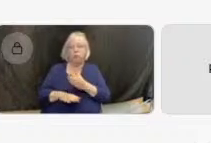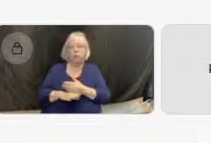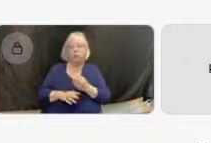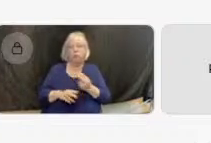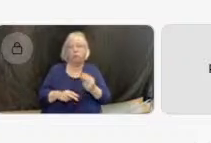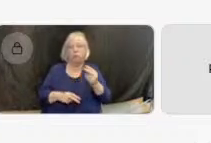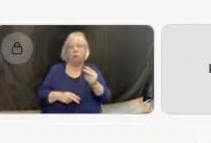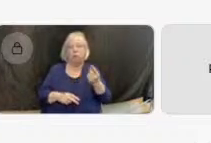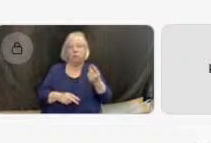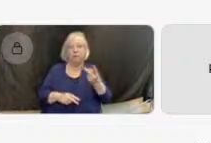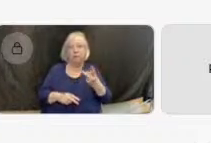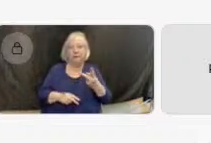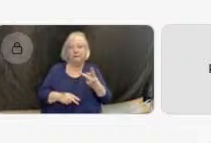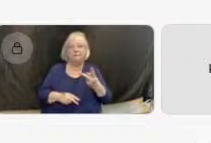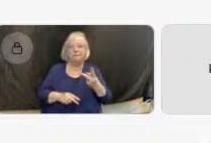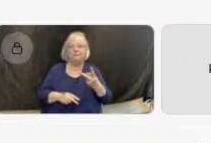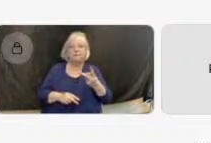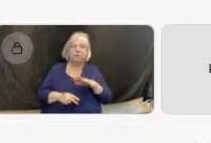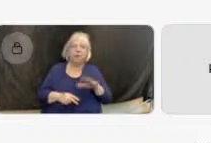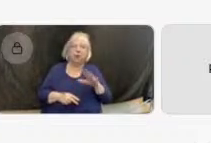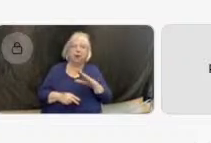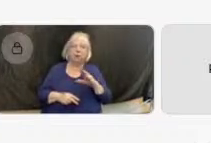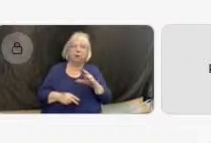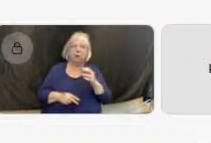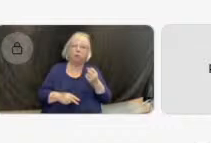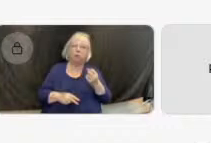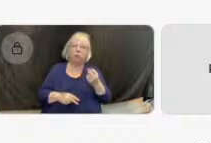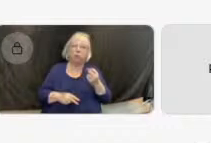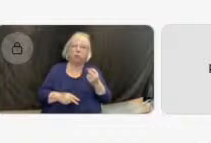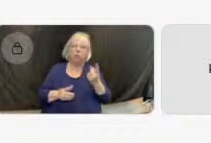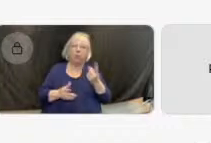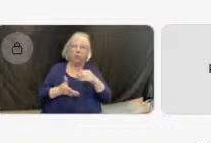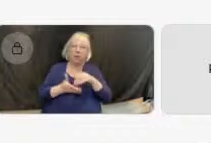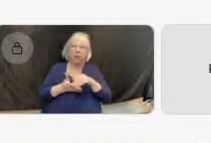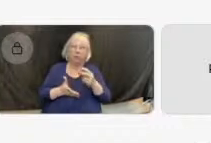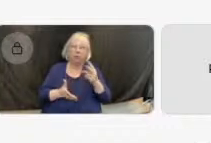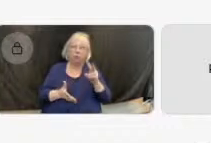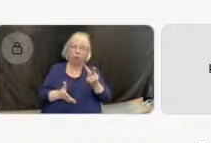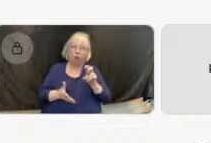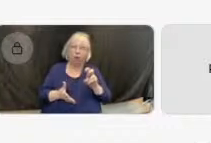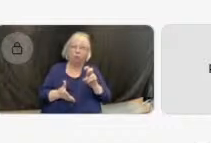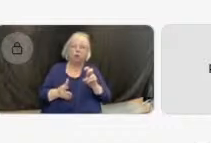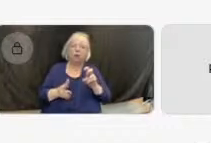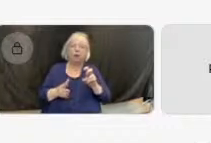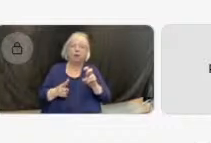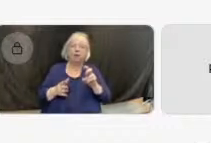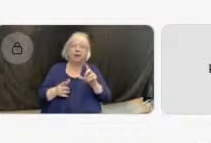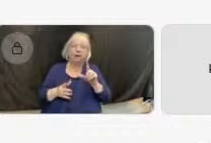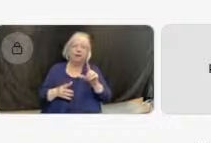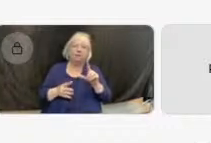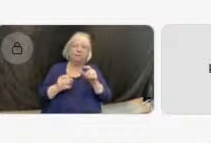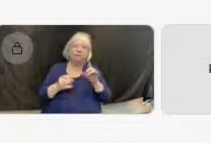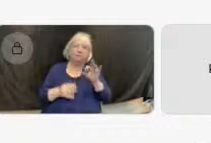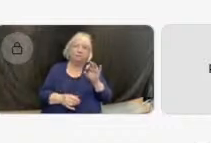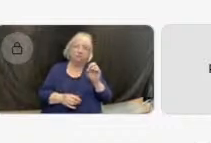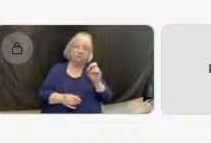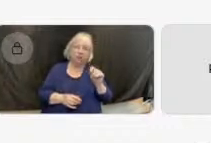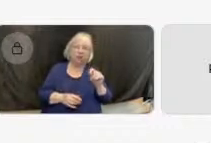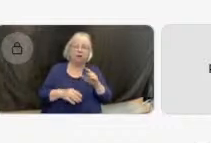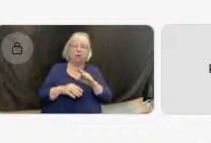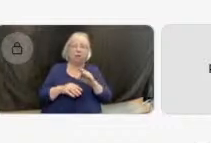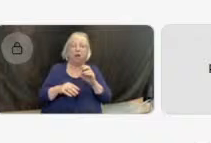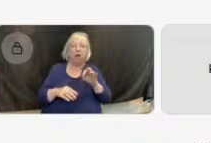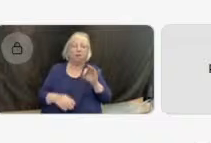half of about 1,200 linear feet of Crystal Valley with their initial development, and